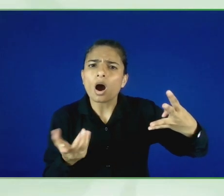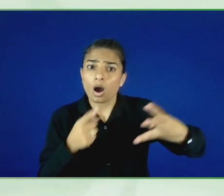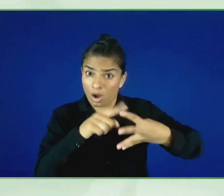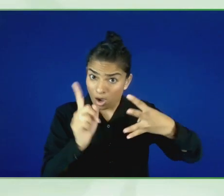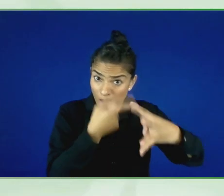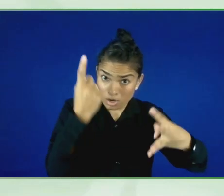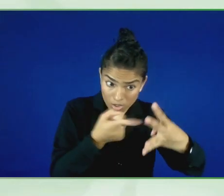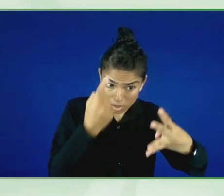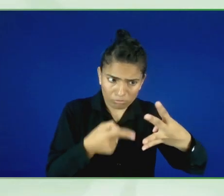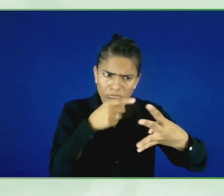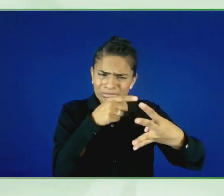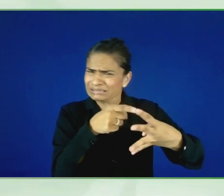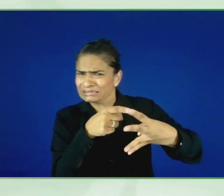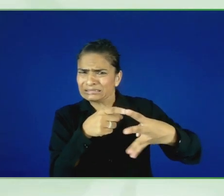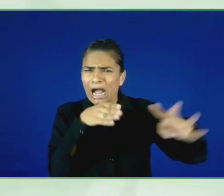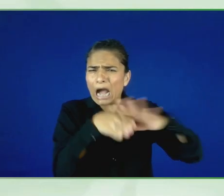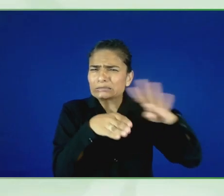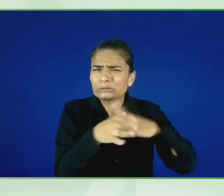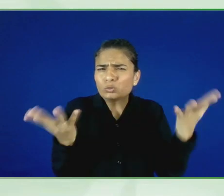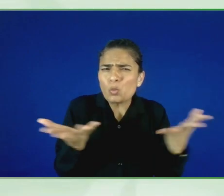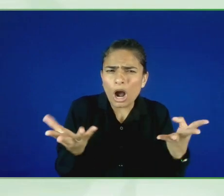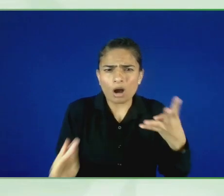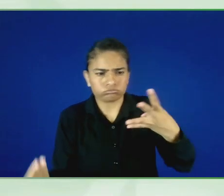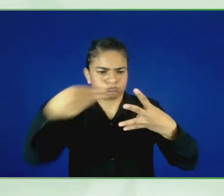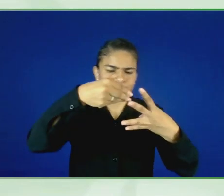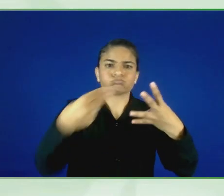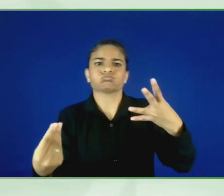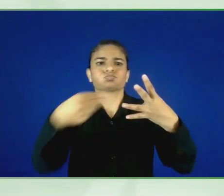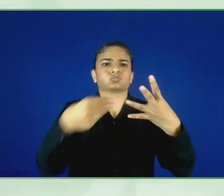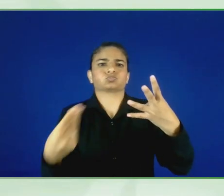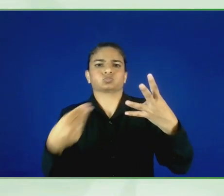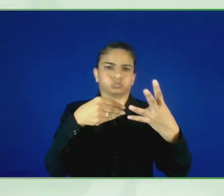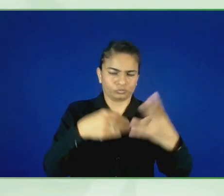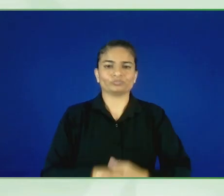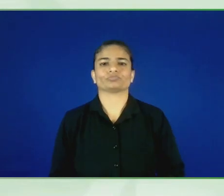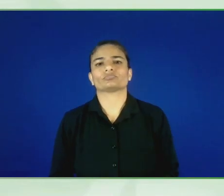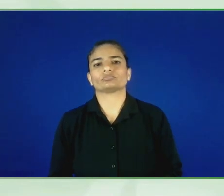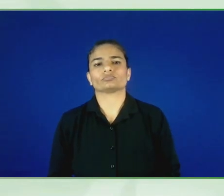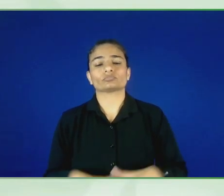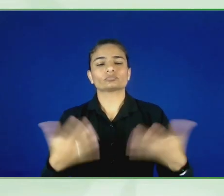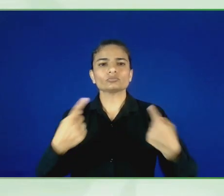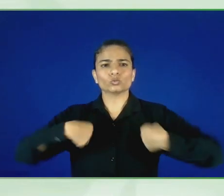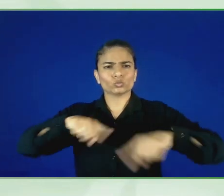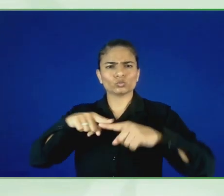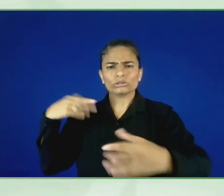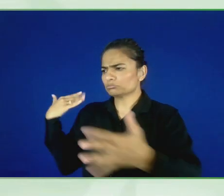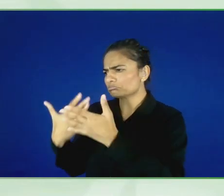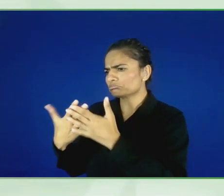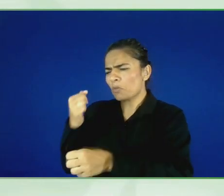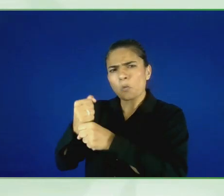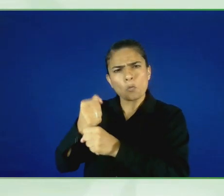workplace experience strategy, digital and consumer experience strategy, our Sanofi